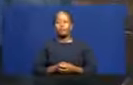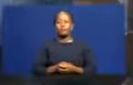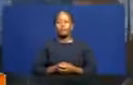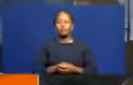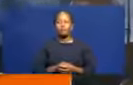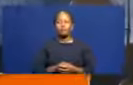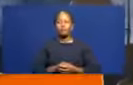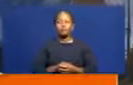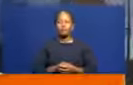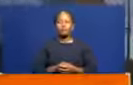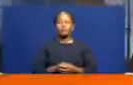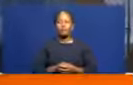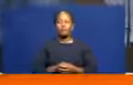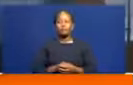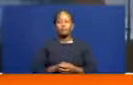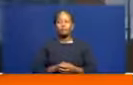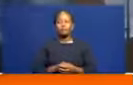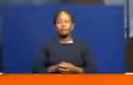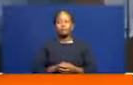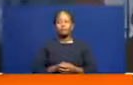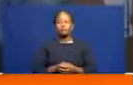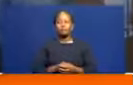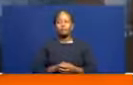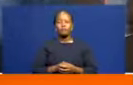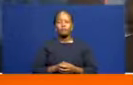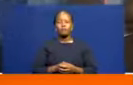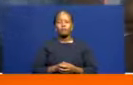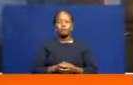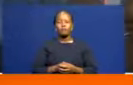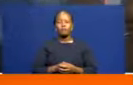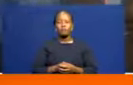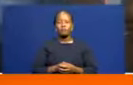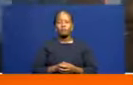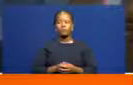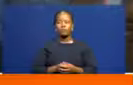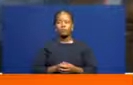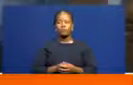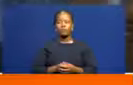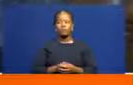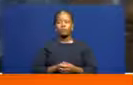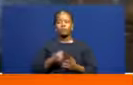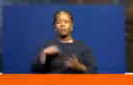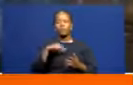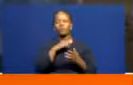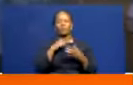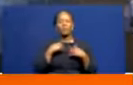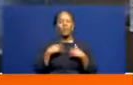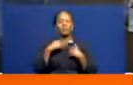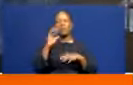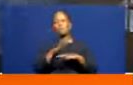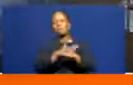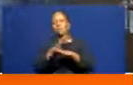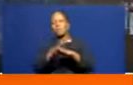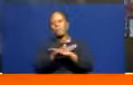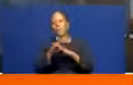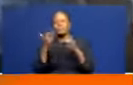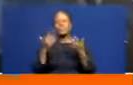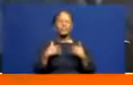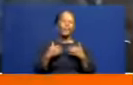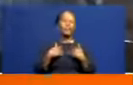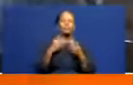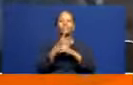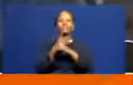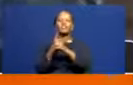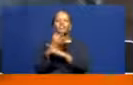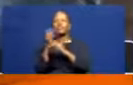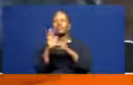And the spirit of Pan African is in. We have a representation already. We have a bit of music right there playing DJ. A bit of some South